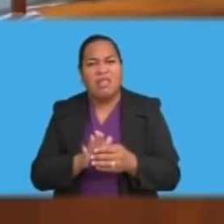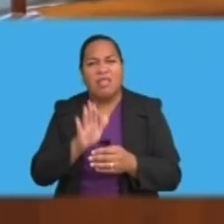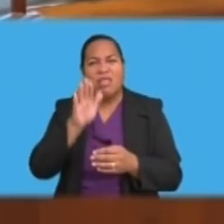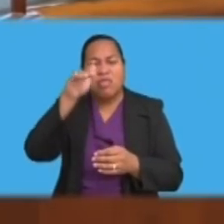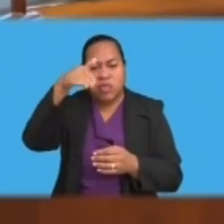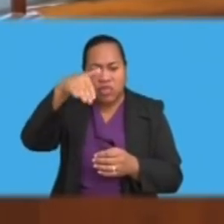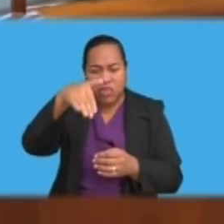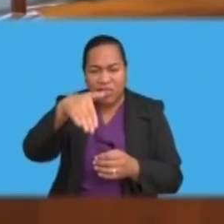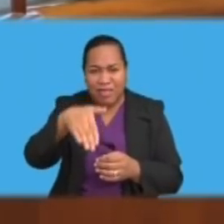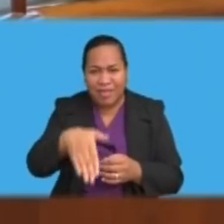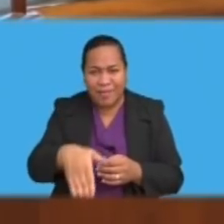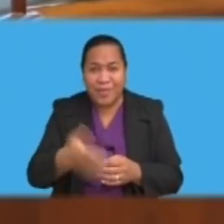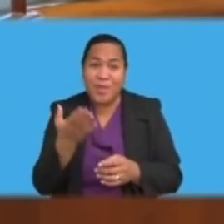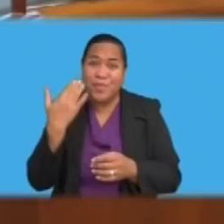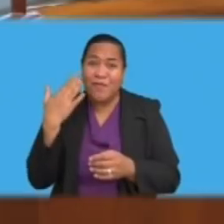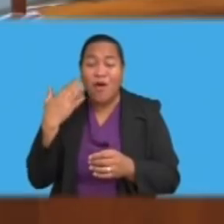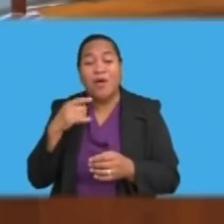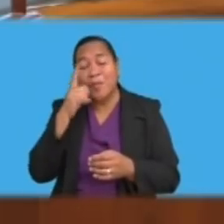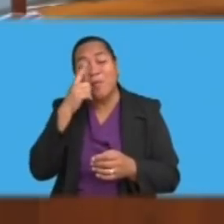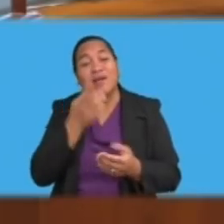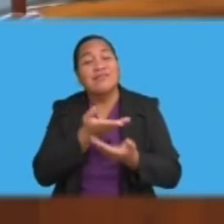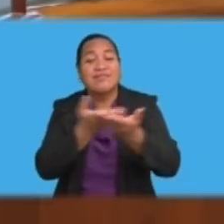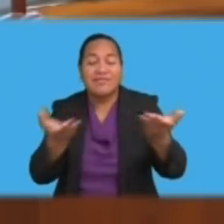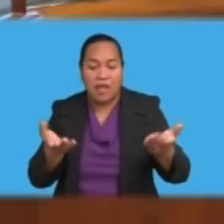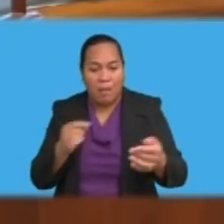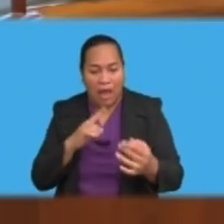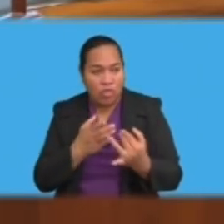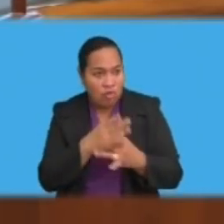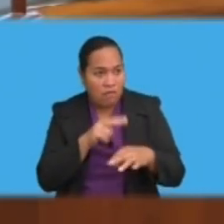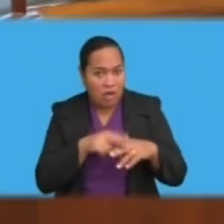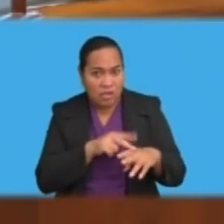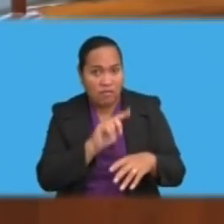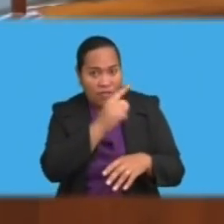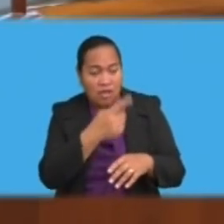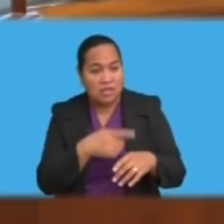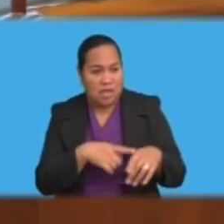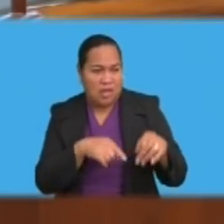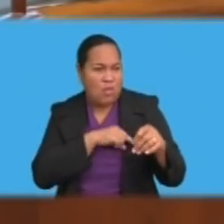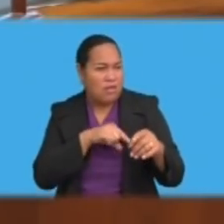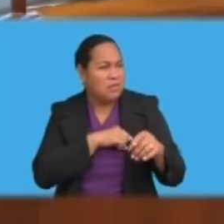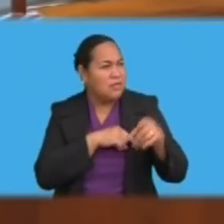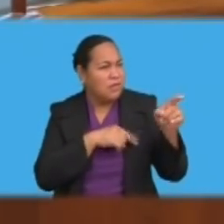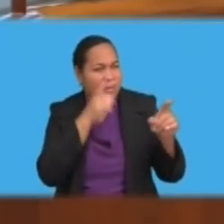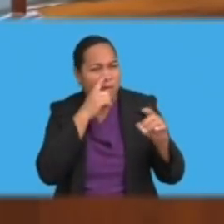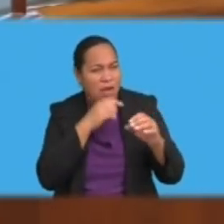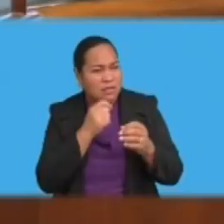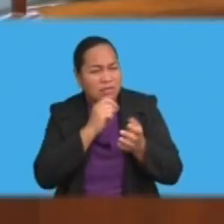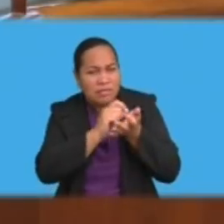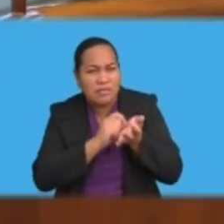First. We used to be an intelligent people. Now through Fiji First, the quality of journalism, the quality of